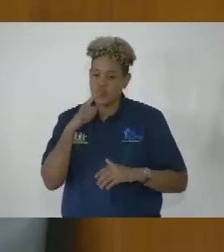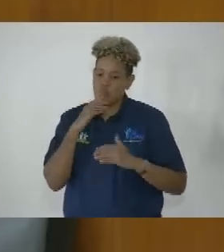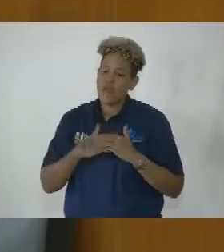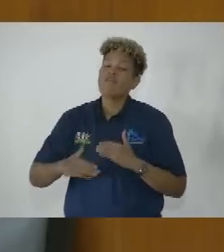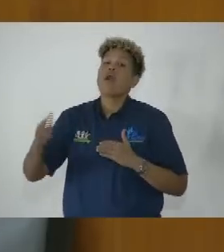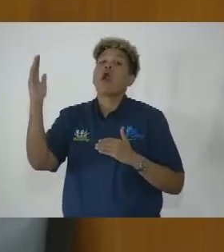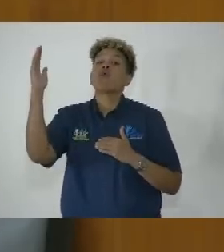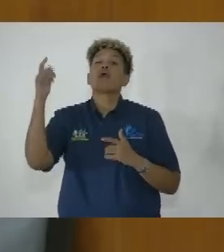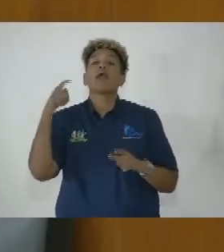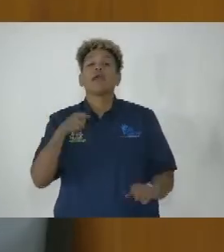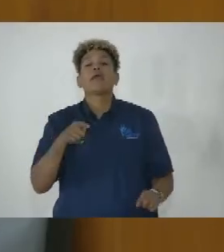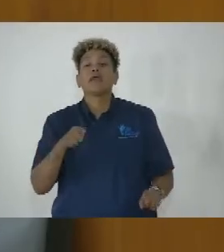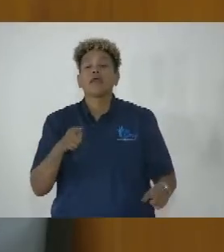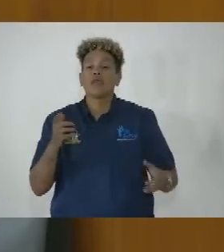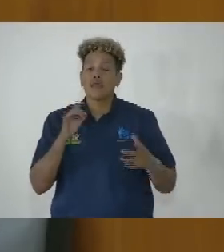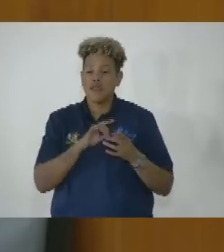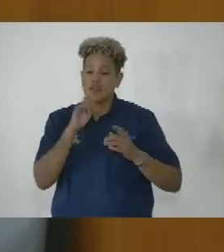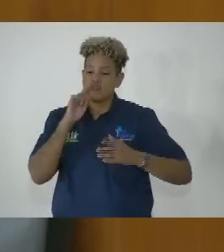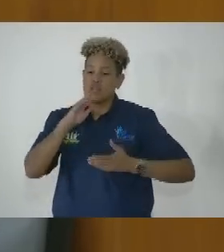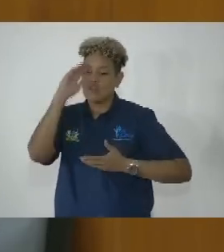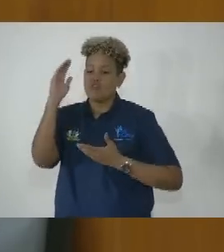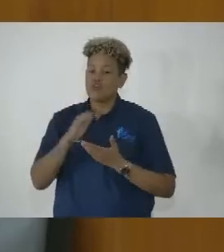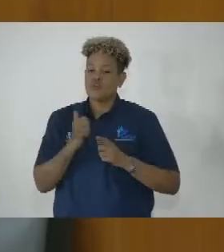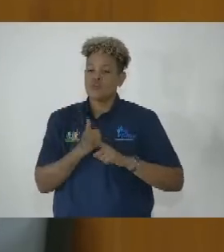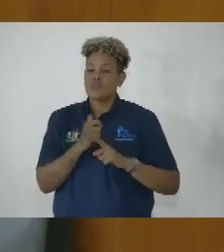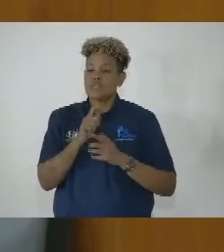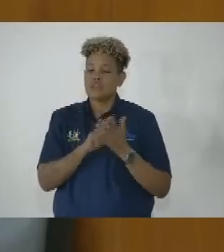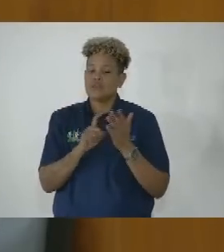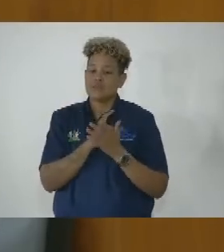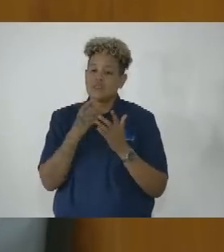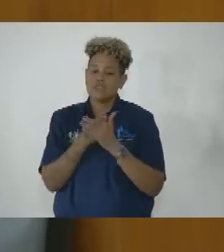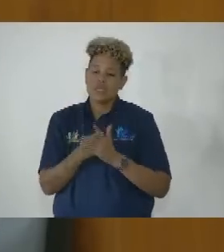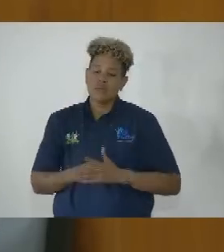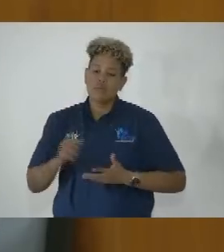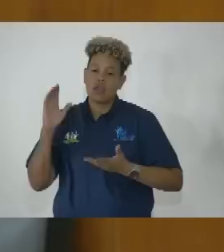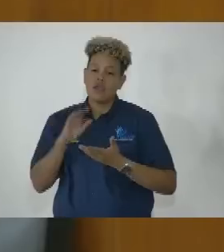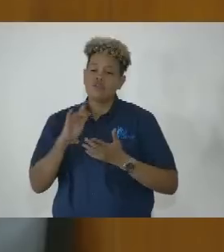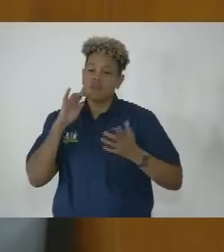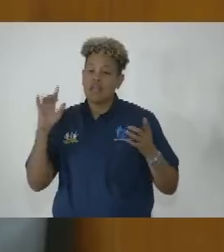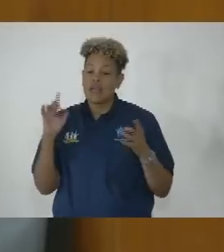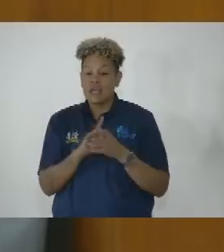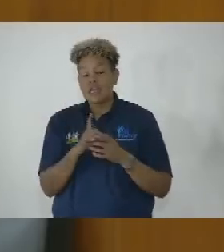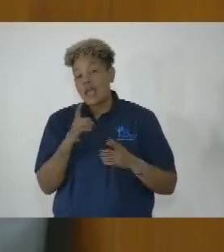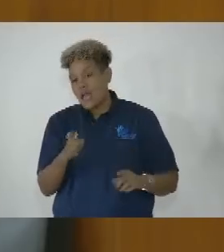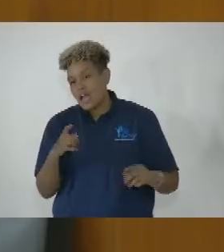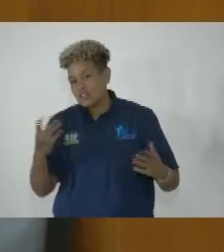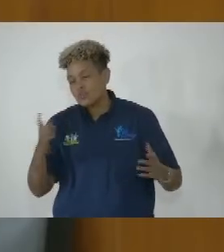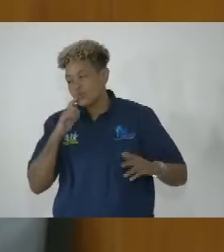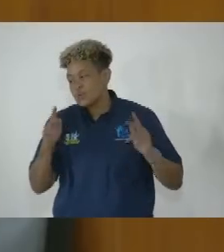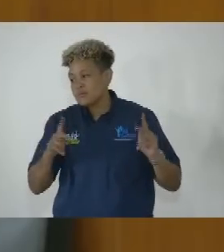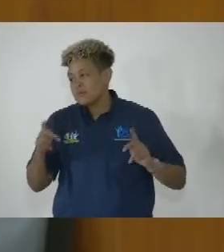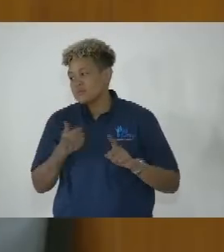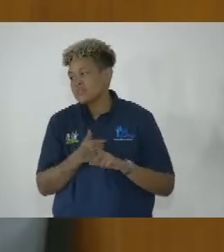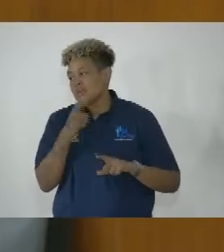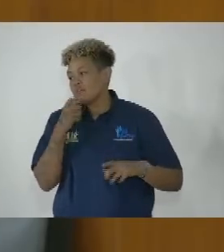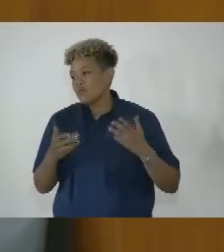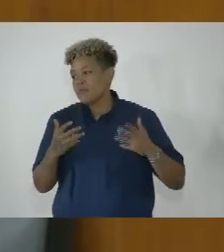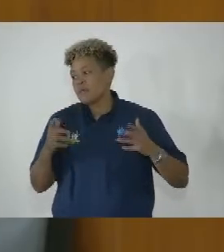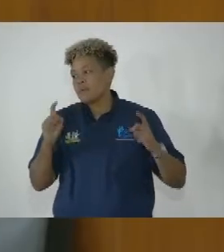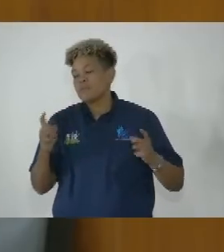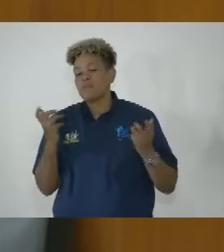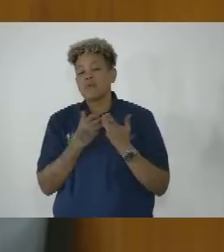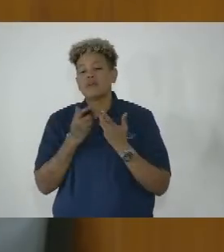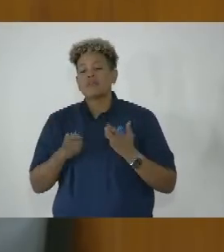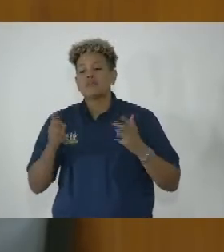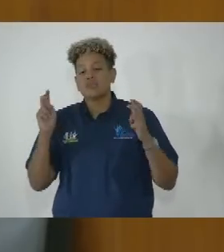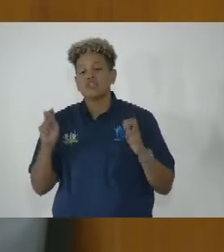way in reducing the stigma and discrimination attached to persons who may be dealing with these